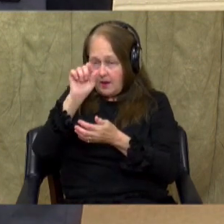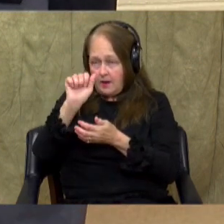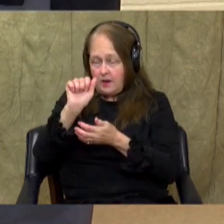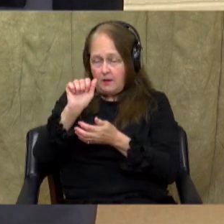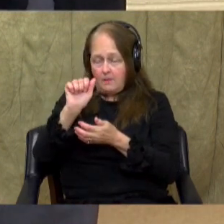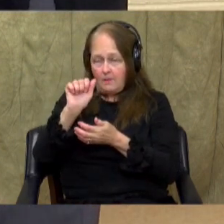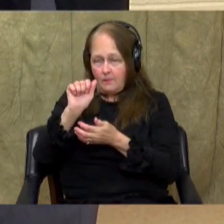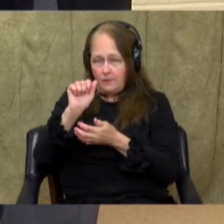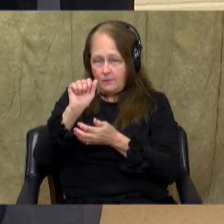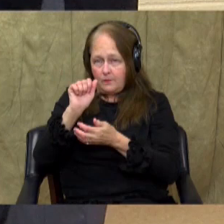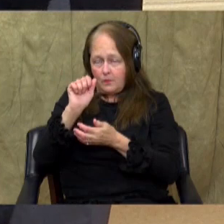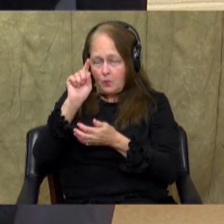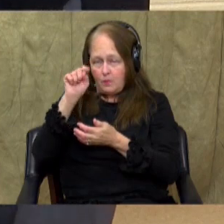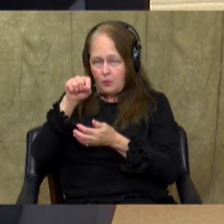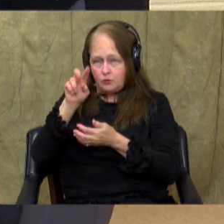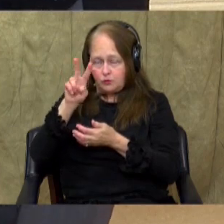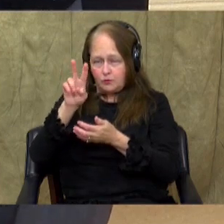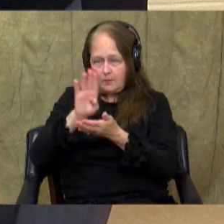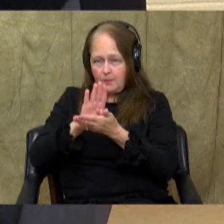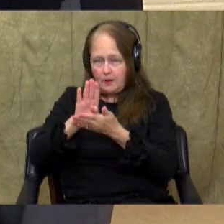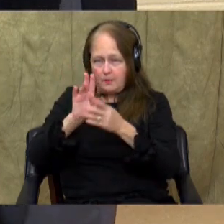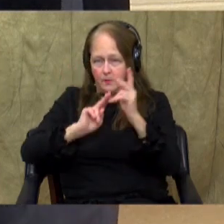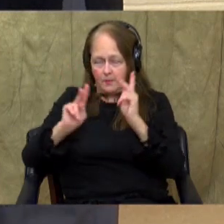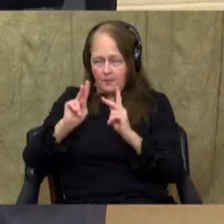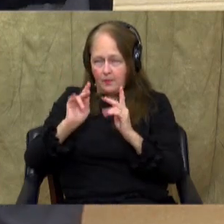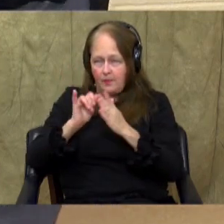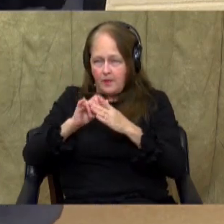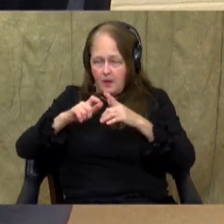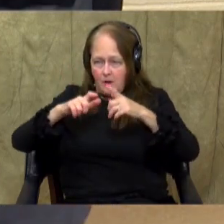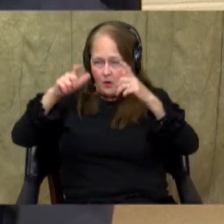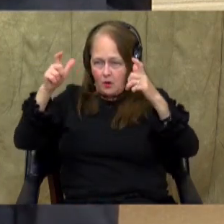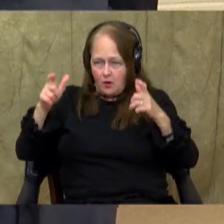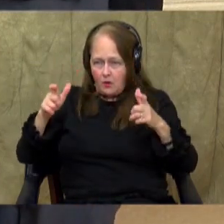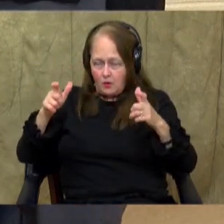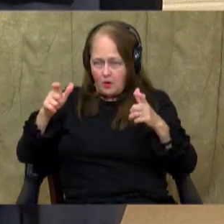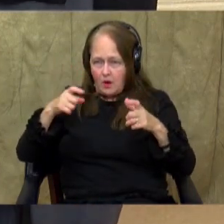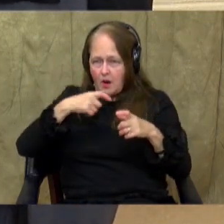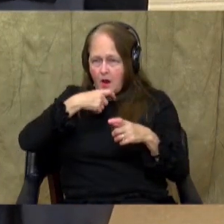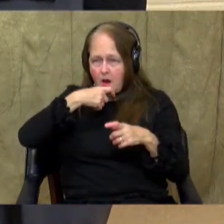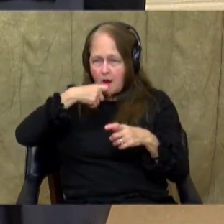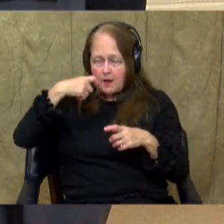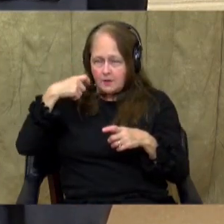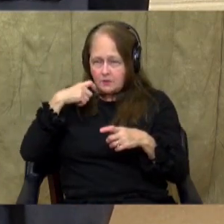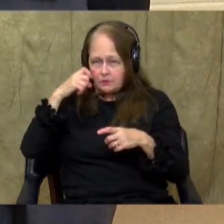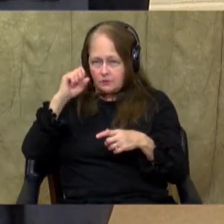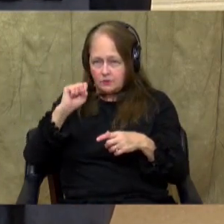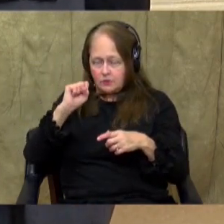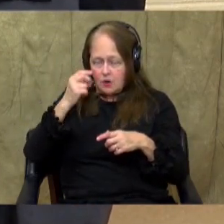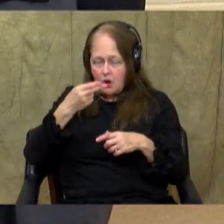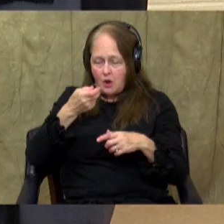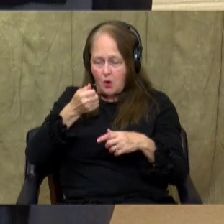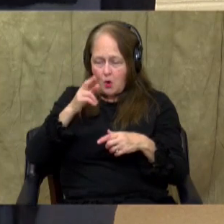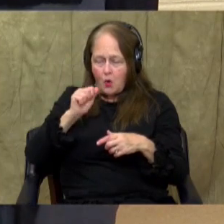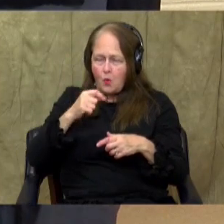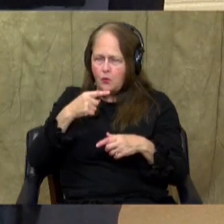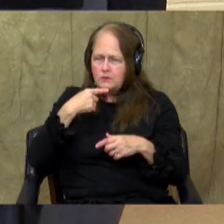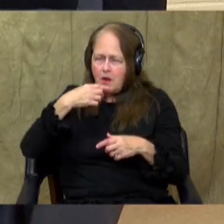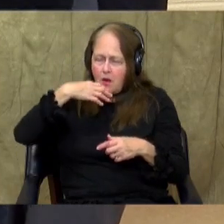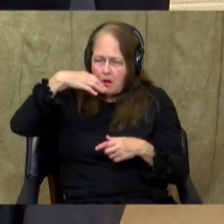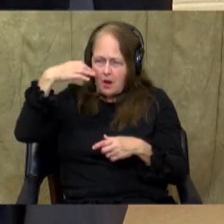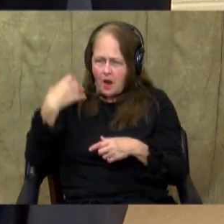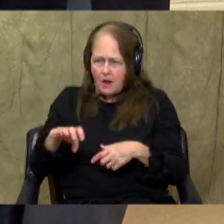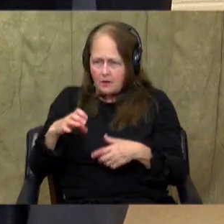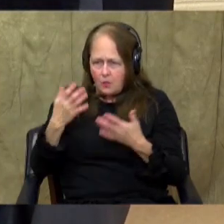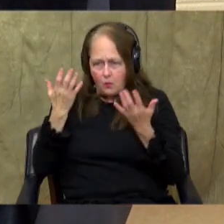people. Next, this is the world's largest hot desert, the Sahara Desert. Now, why did I just say hot?